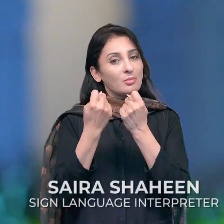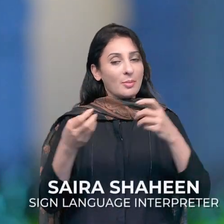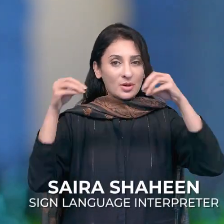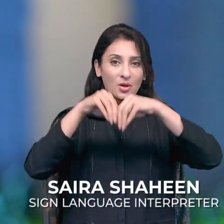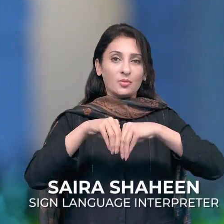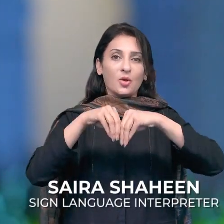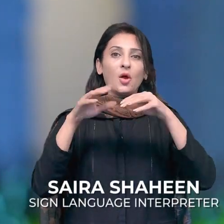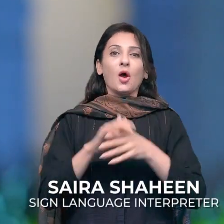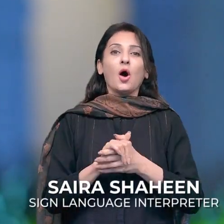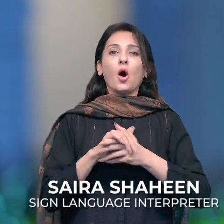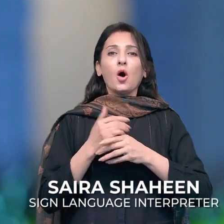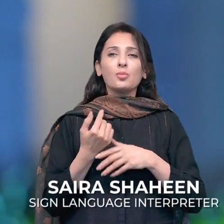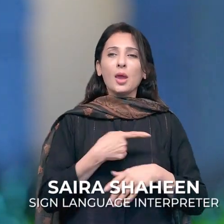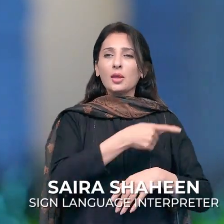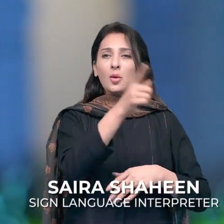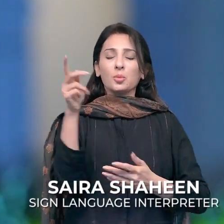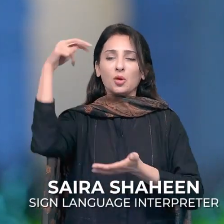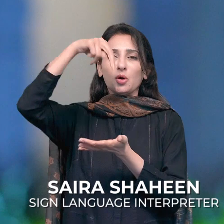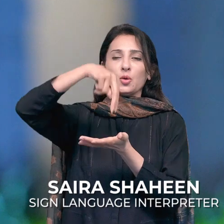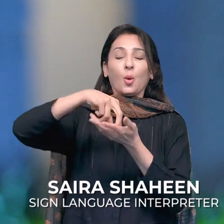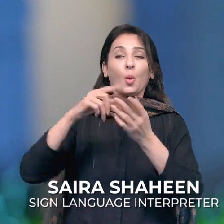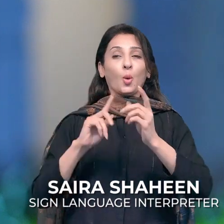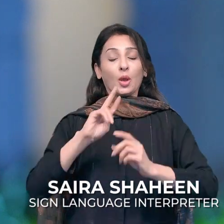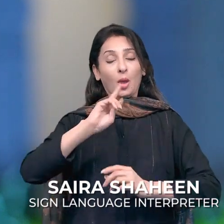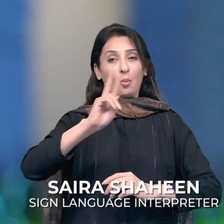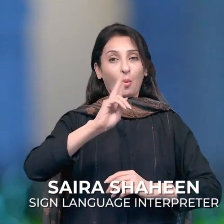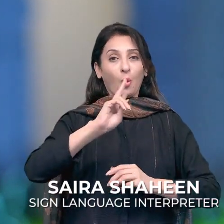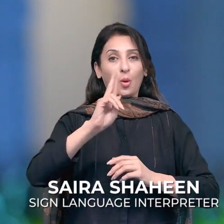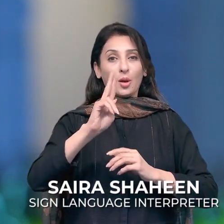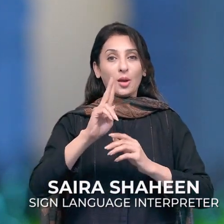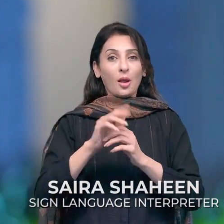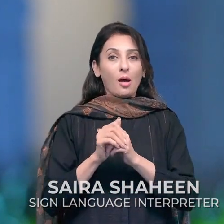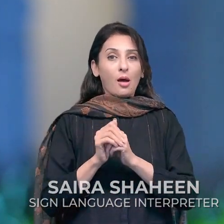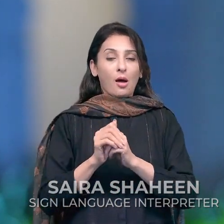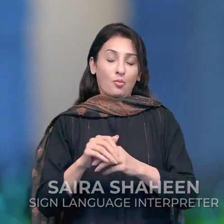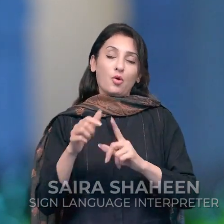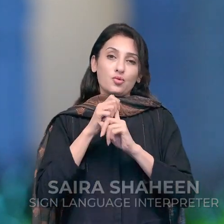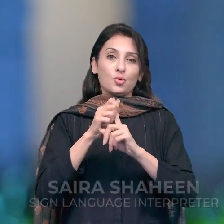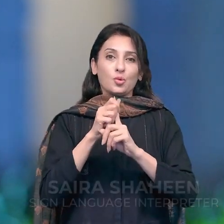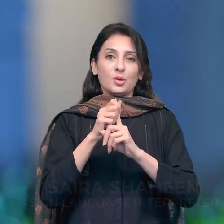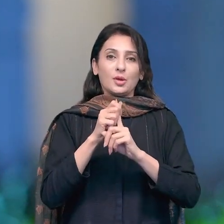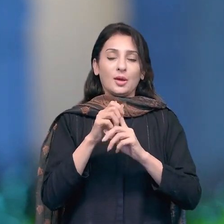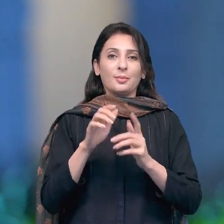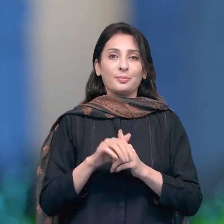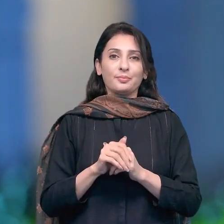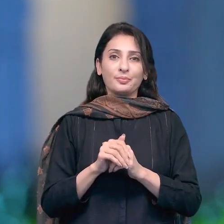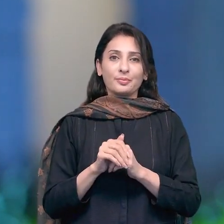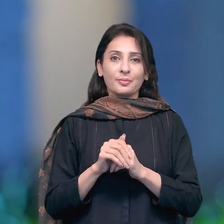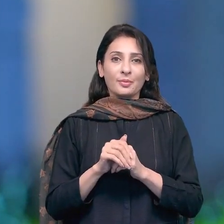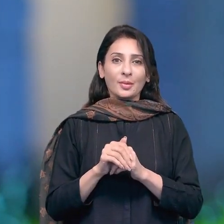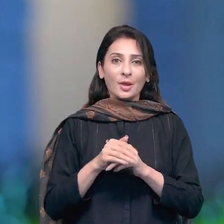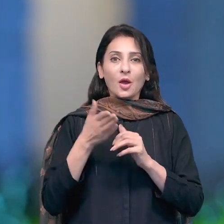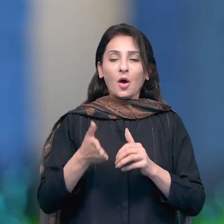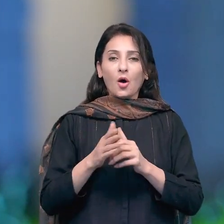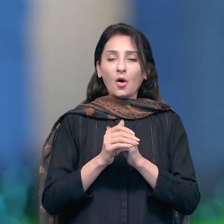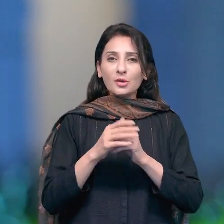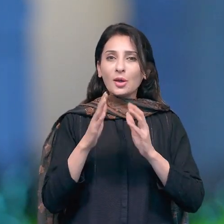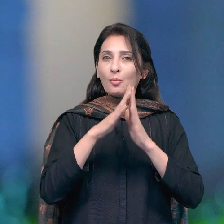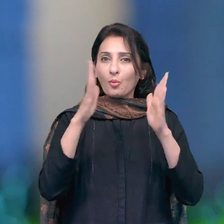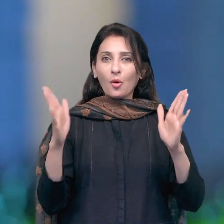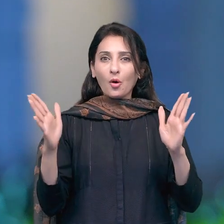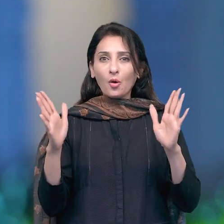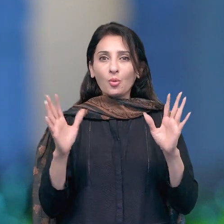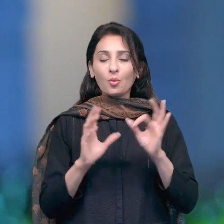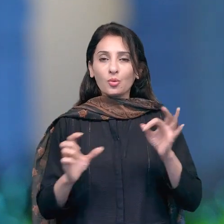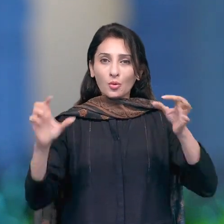come to learn that the art of public speaking has played and will definitely continue to play a key role in every single facet of my life. Public speaking is